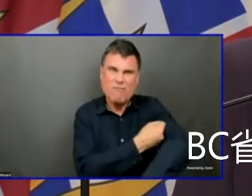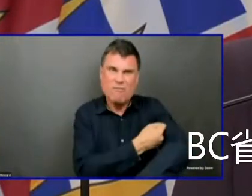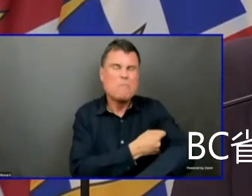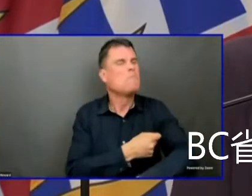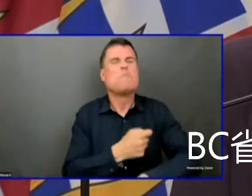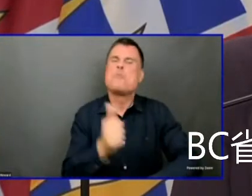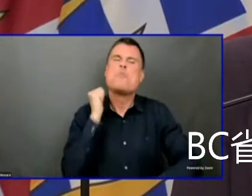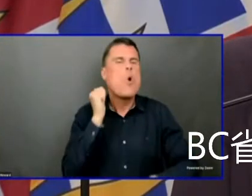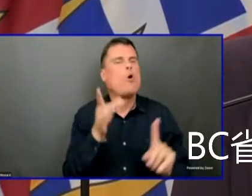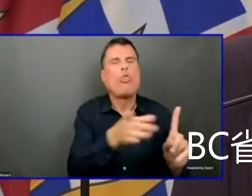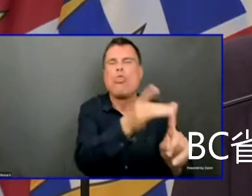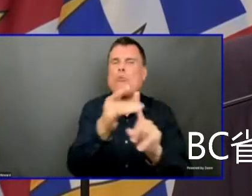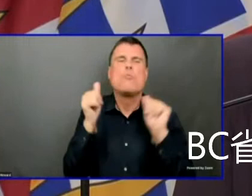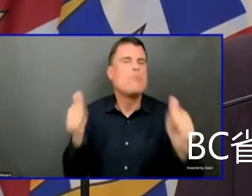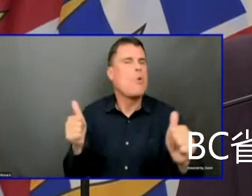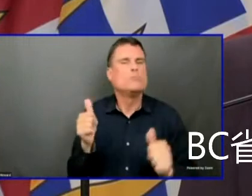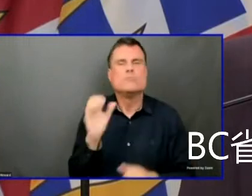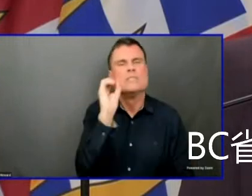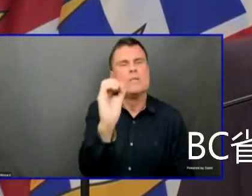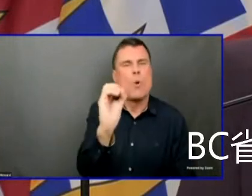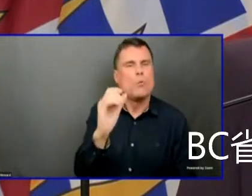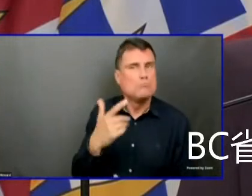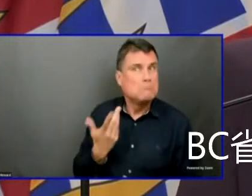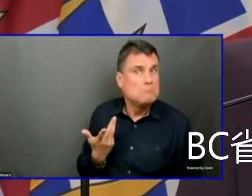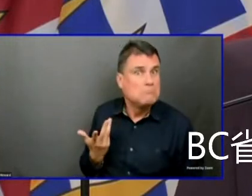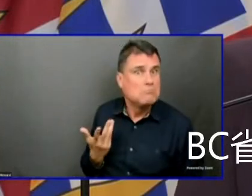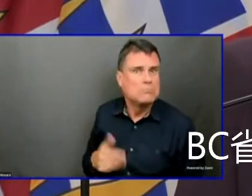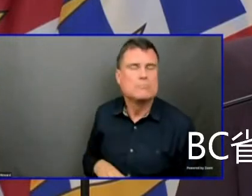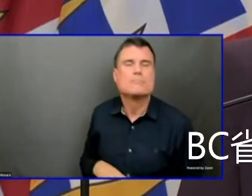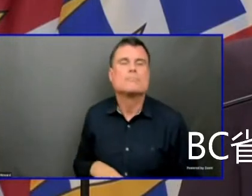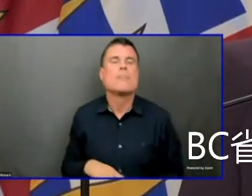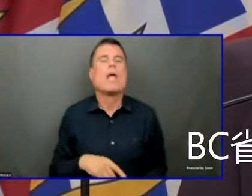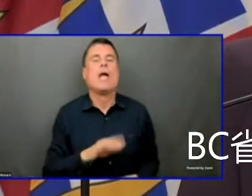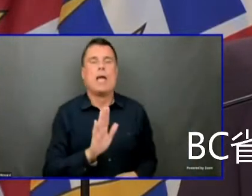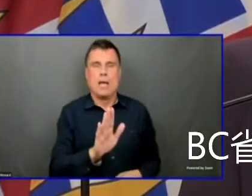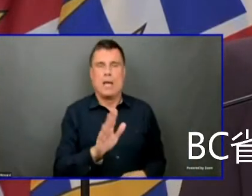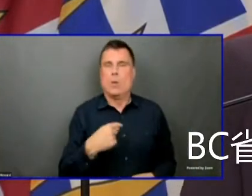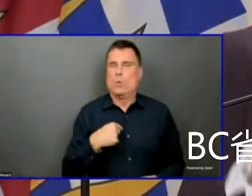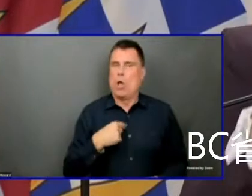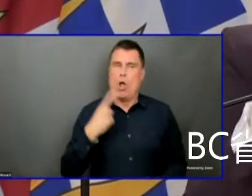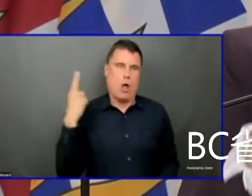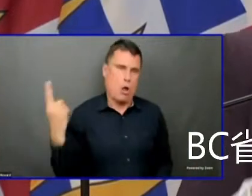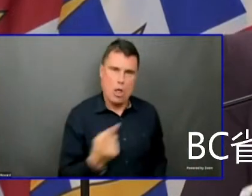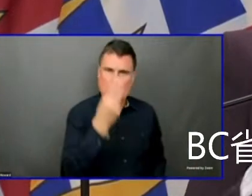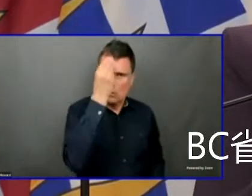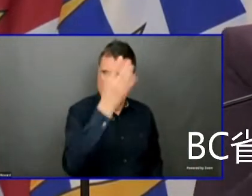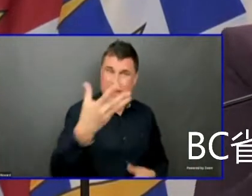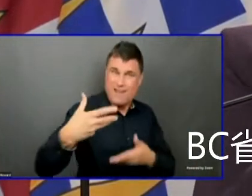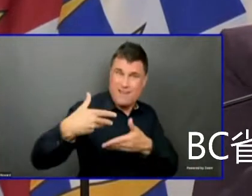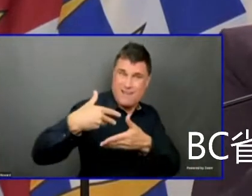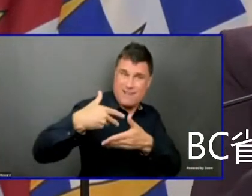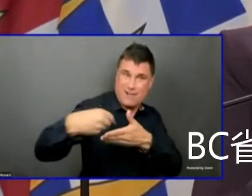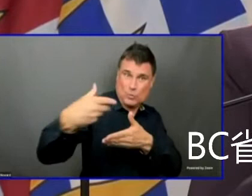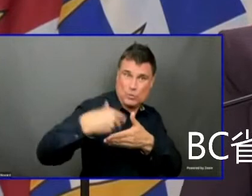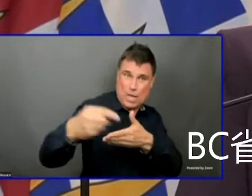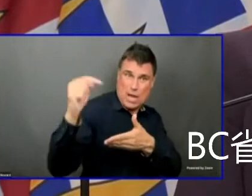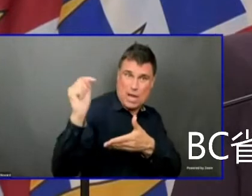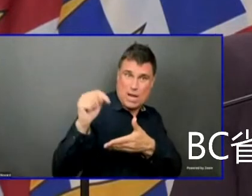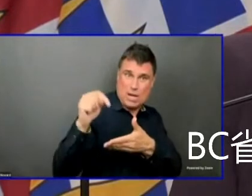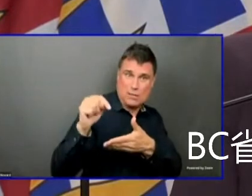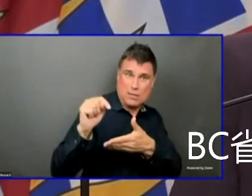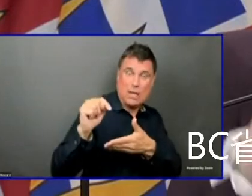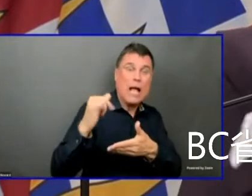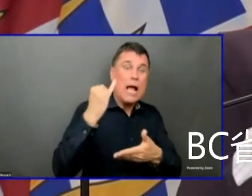So we have always said that when you're outside, as long as you're as you say, not in a large group